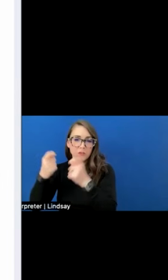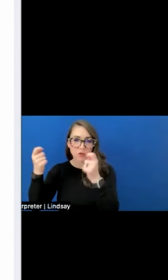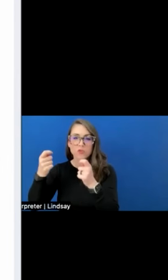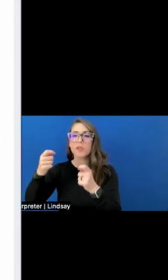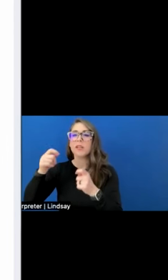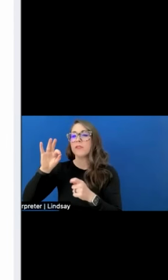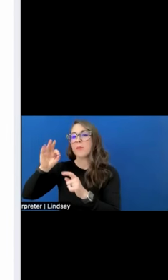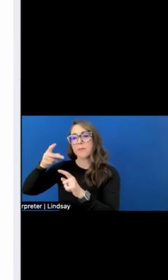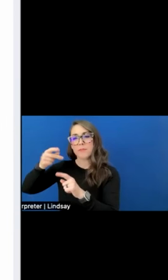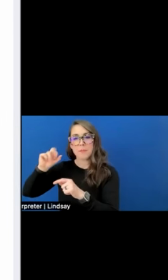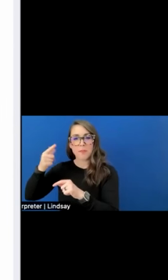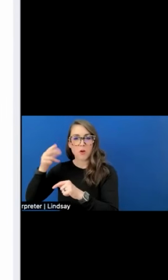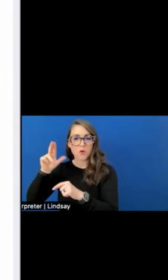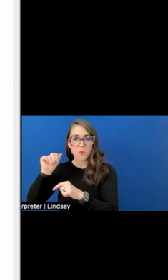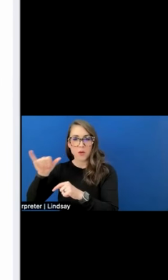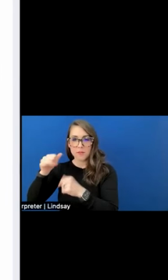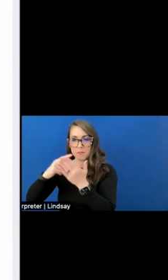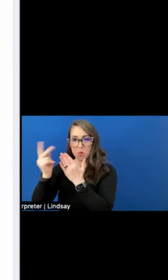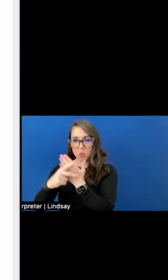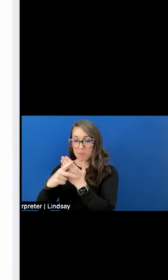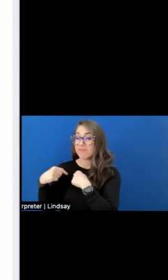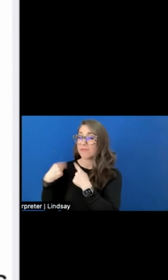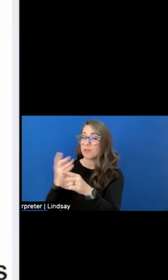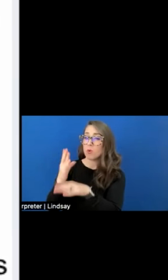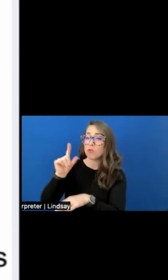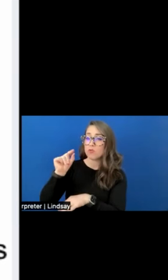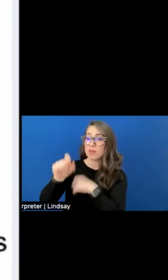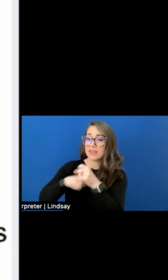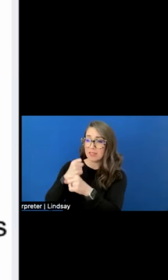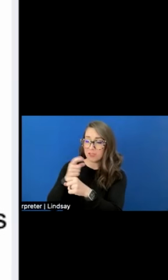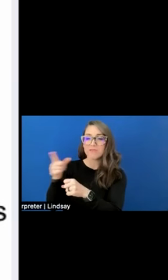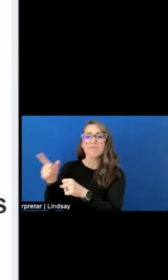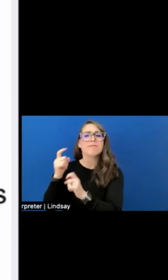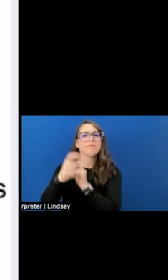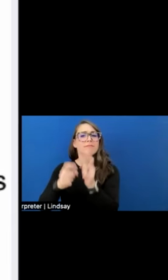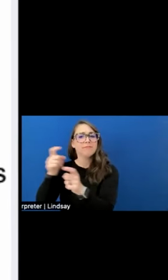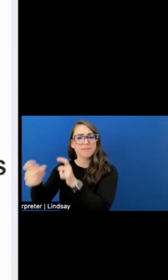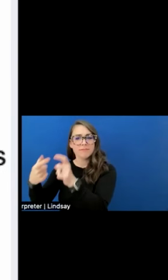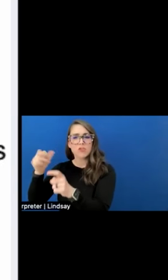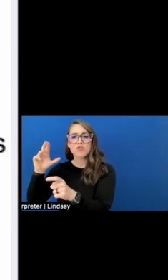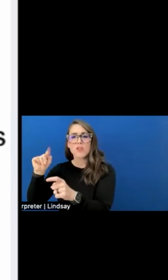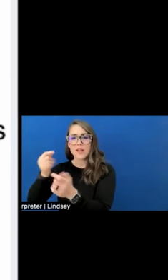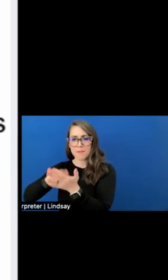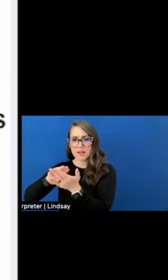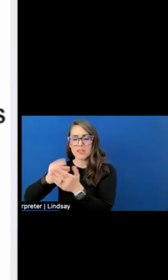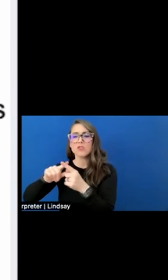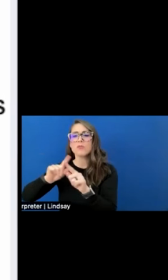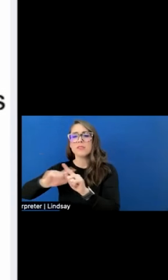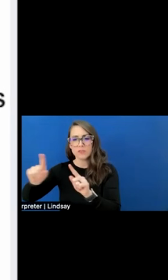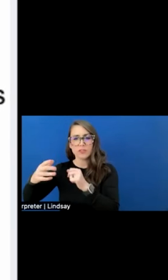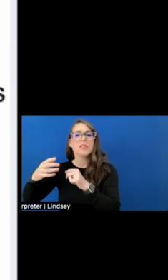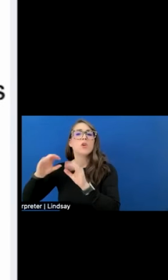been offering grant money to Paraguayan organizations, including both small community-based organizations as well